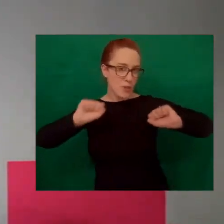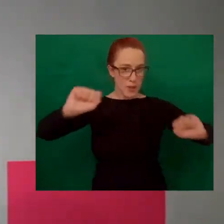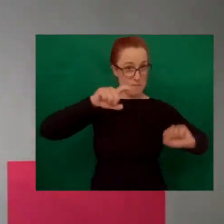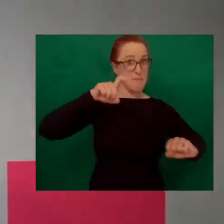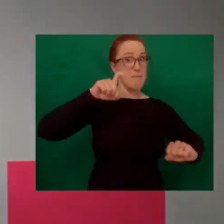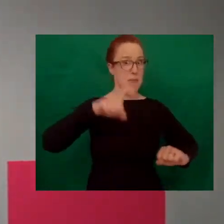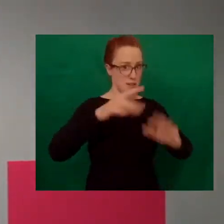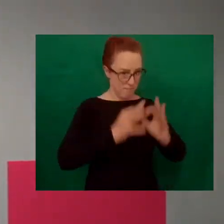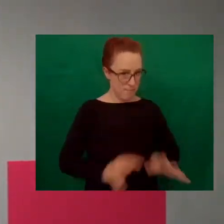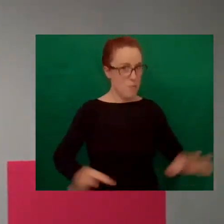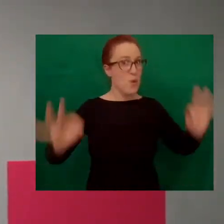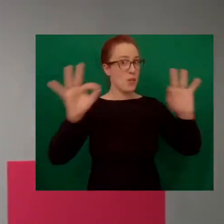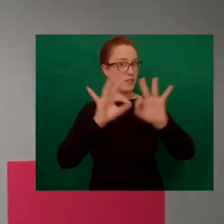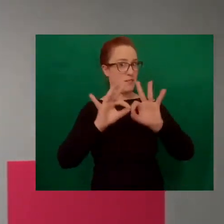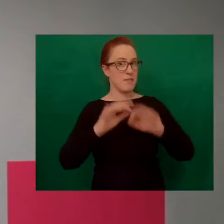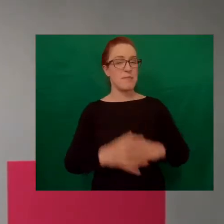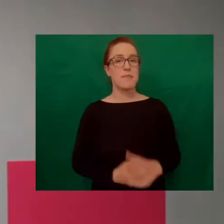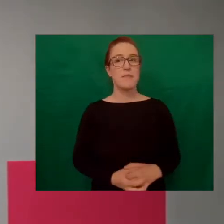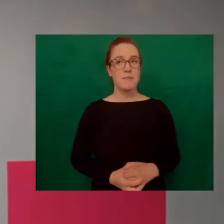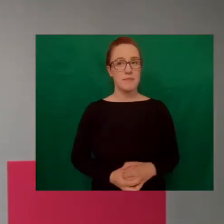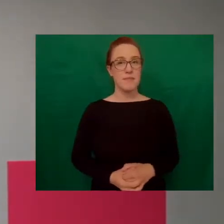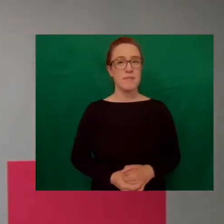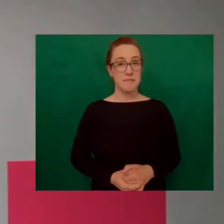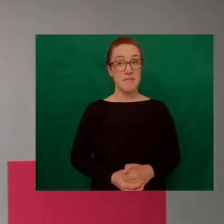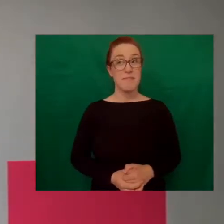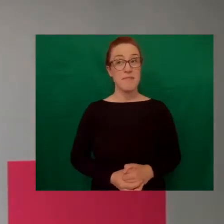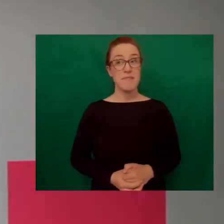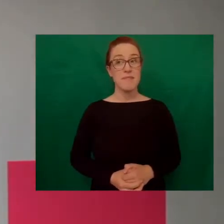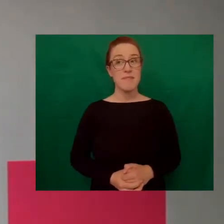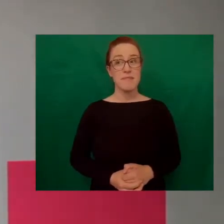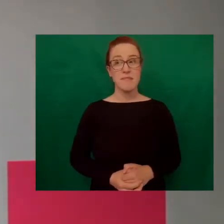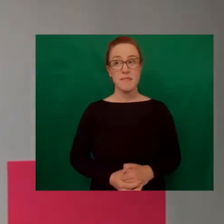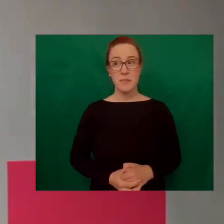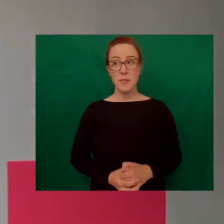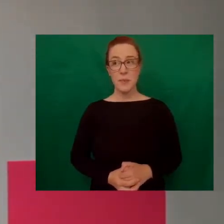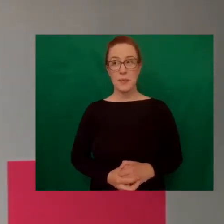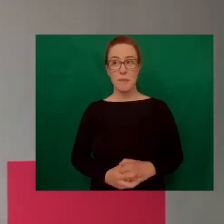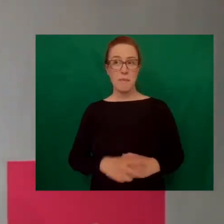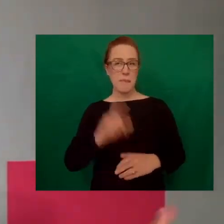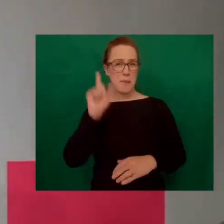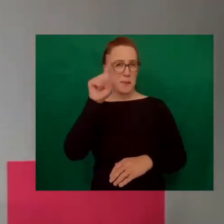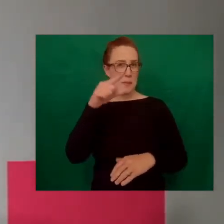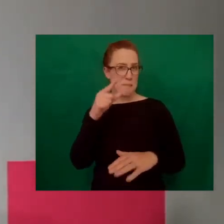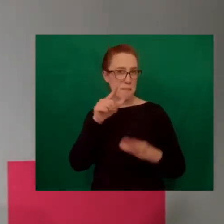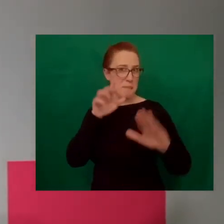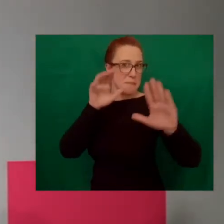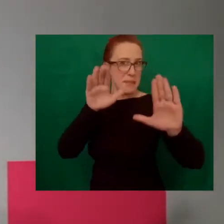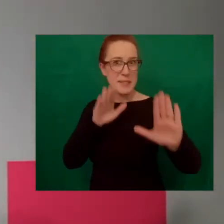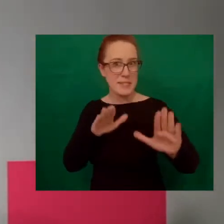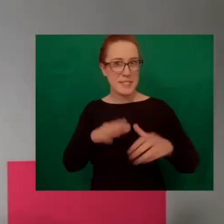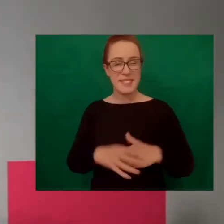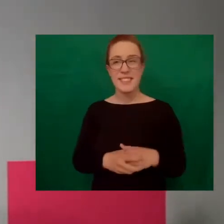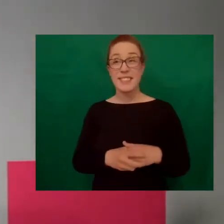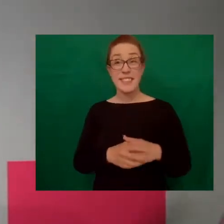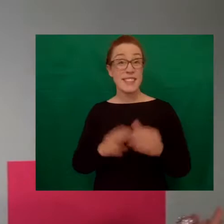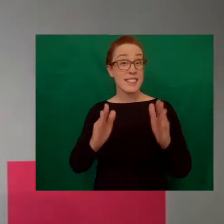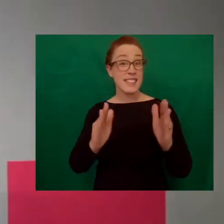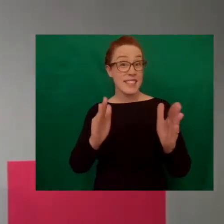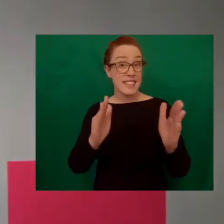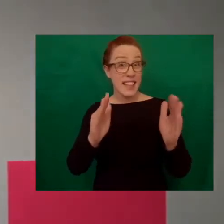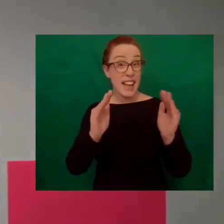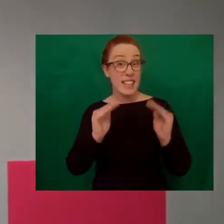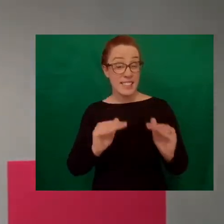Okay, a little bit of stretches to the side, looking all kinds of fabulous. And the next thing we're gonna